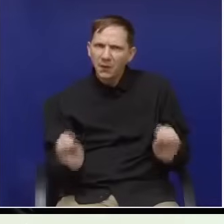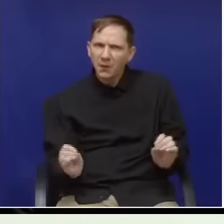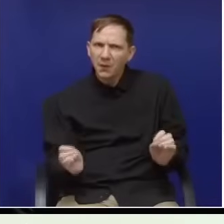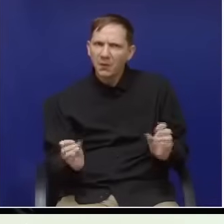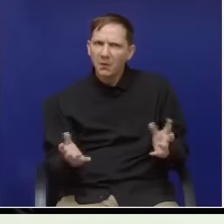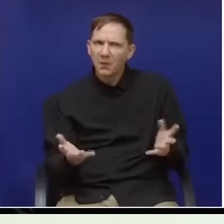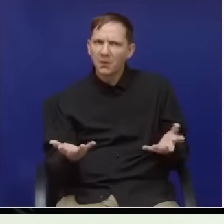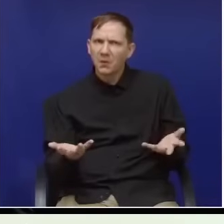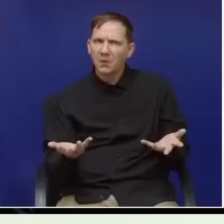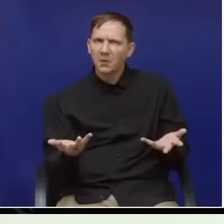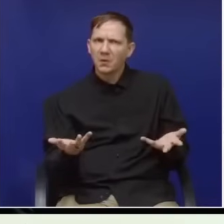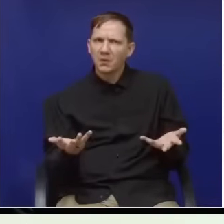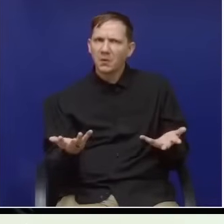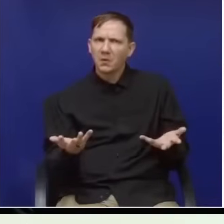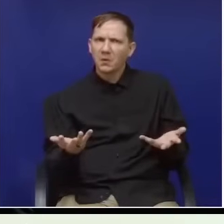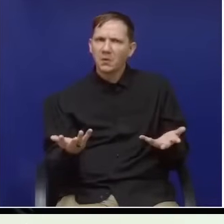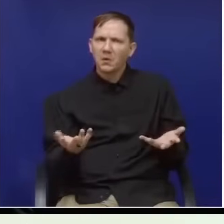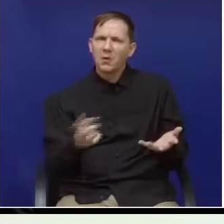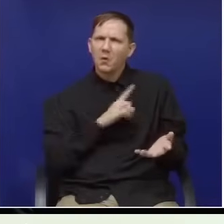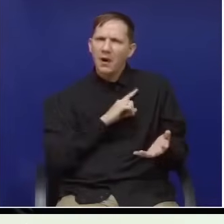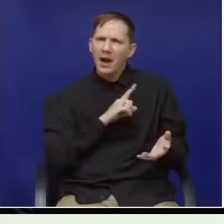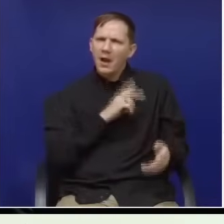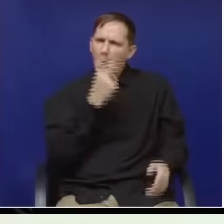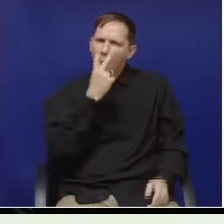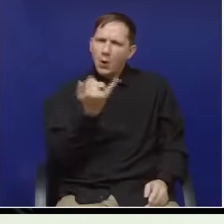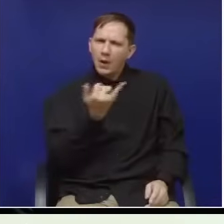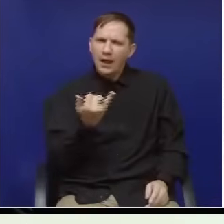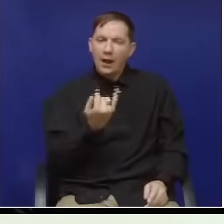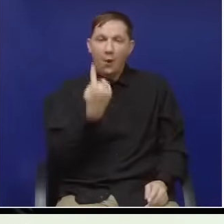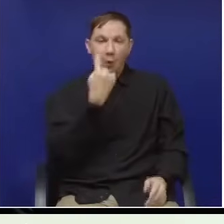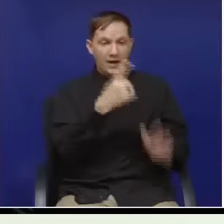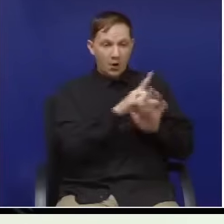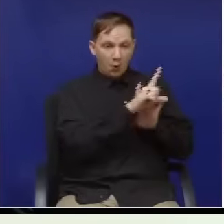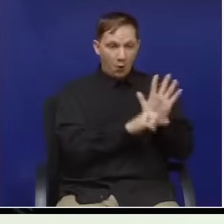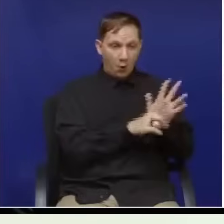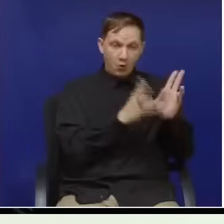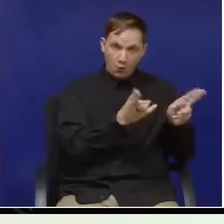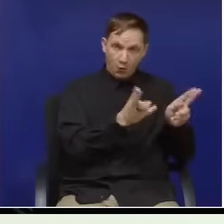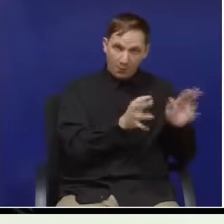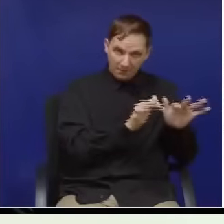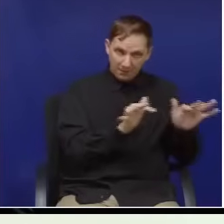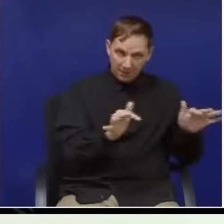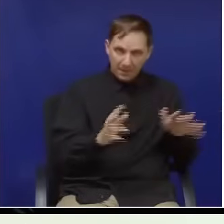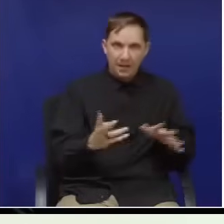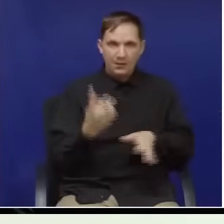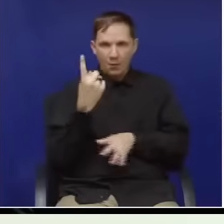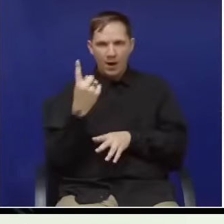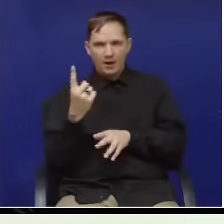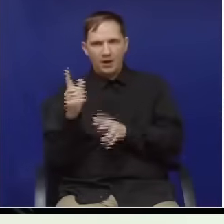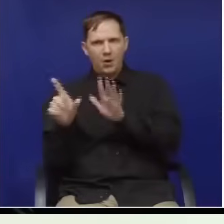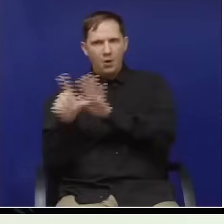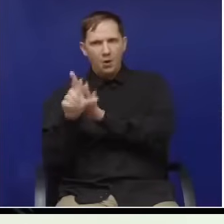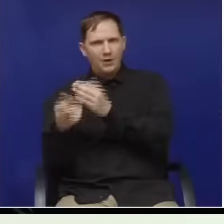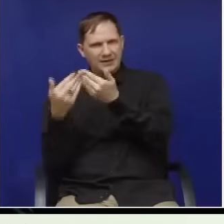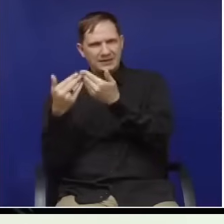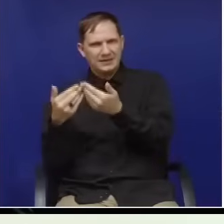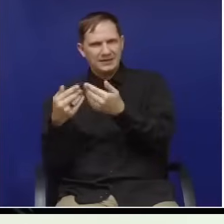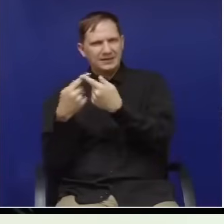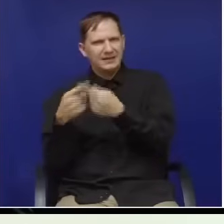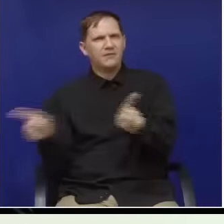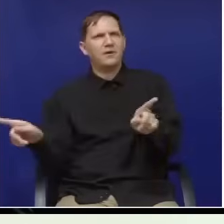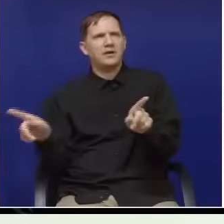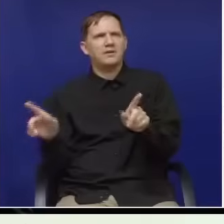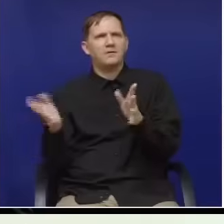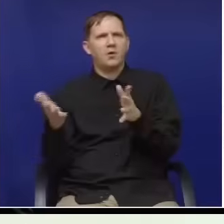perception that there's one law for ordinary citizens and another for those who protect the President? And are you prepared to table the